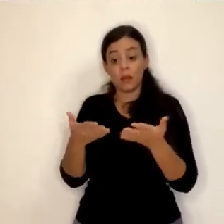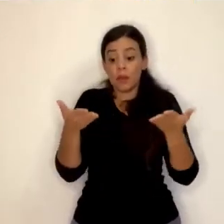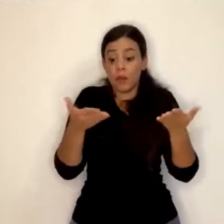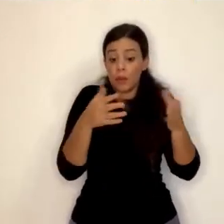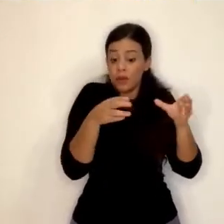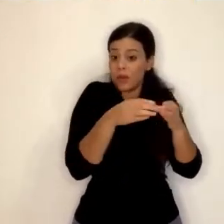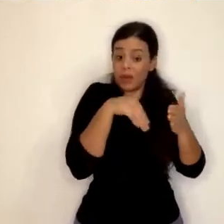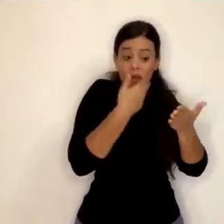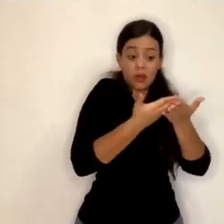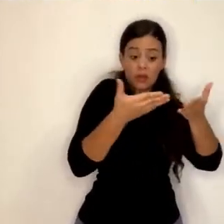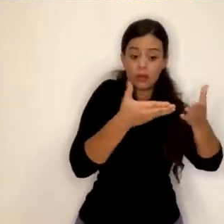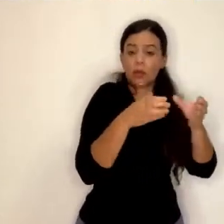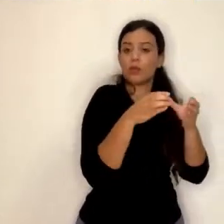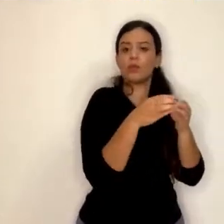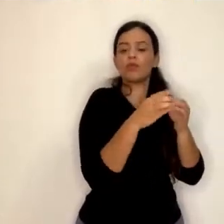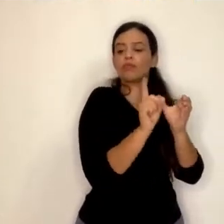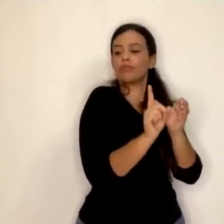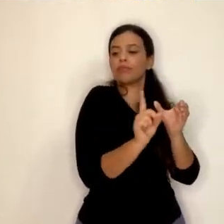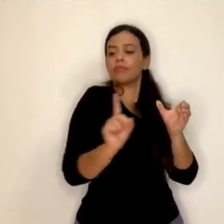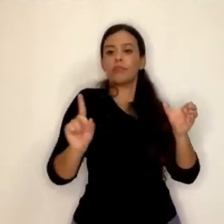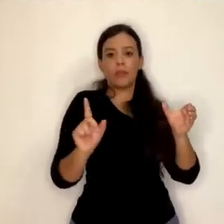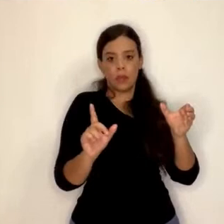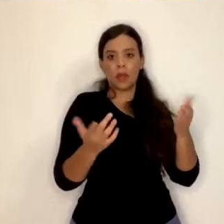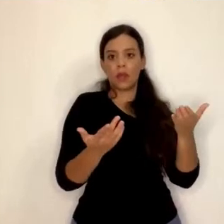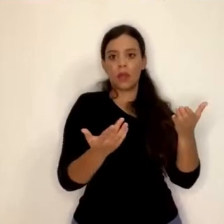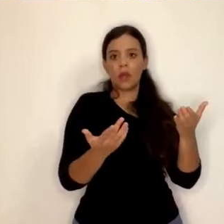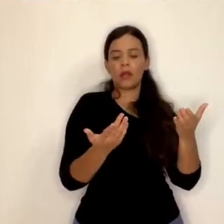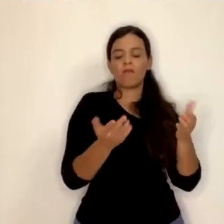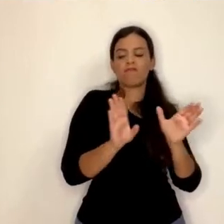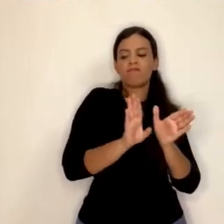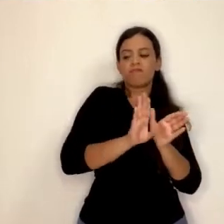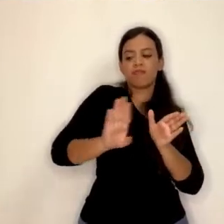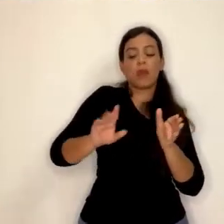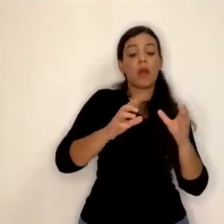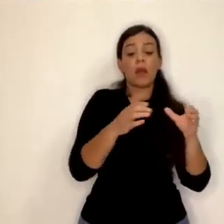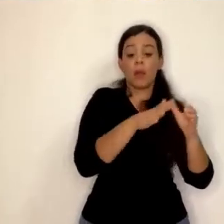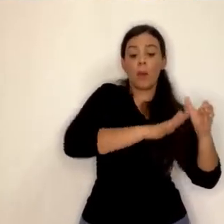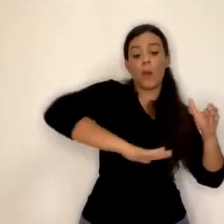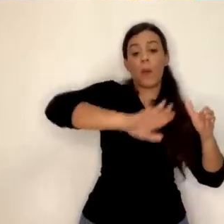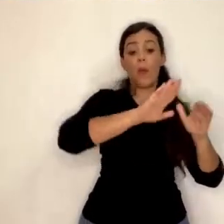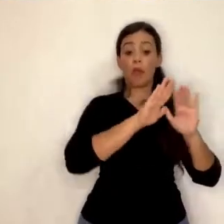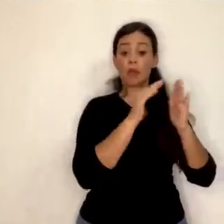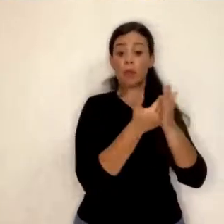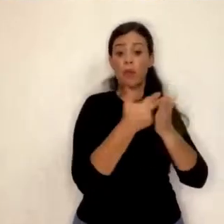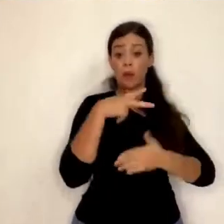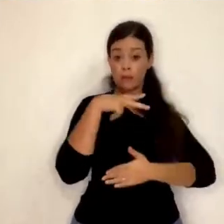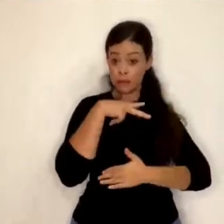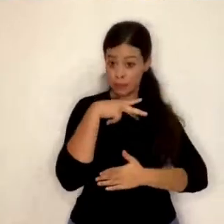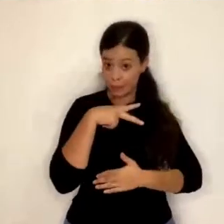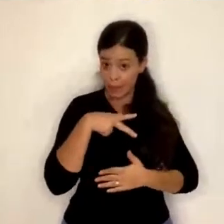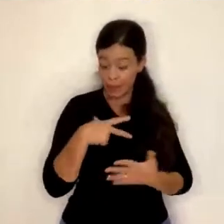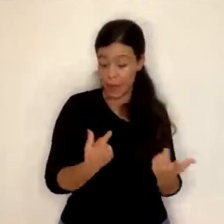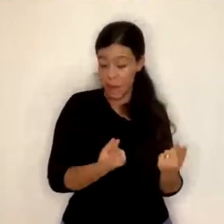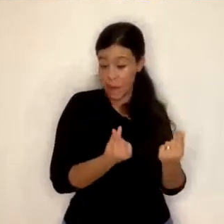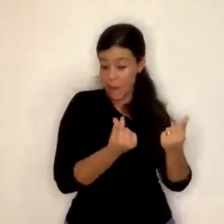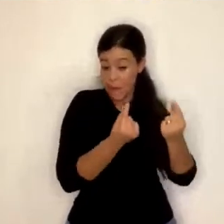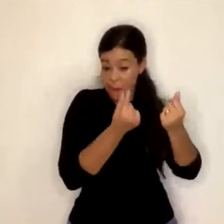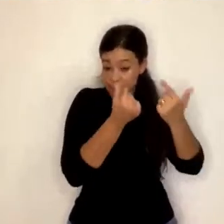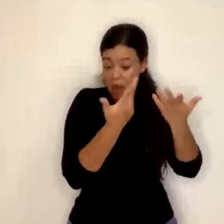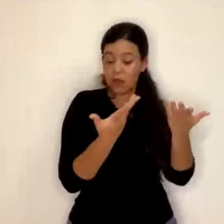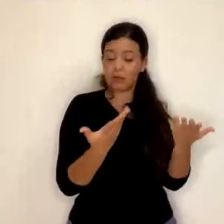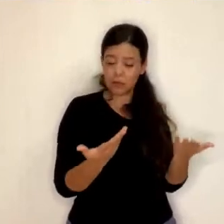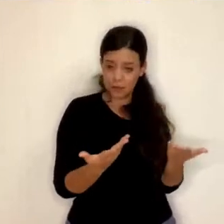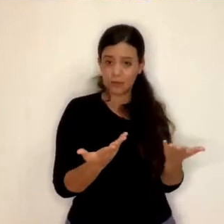during many years are then still segregated in white spaces, in public, in